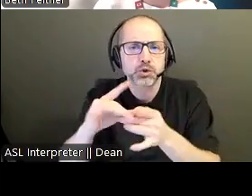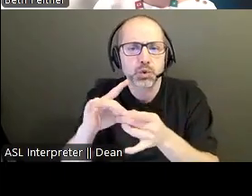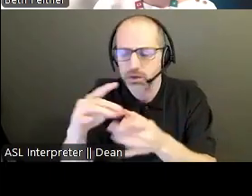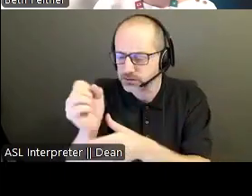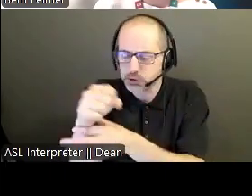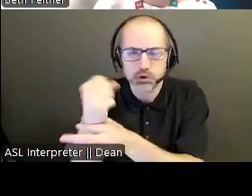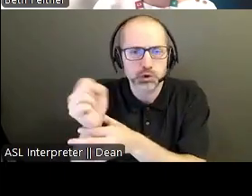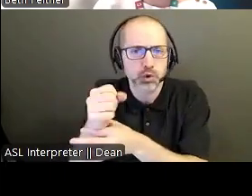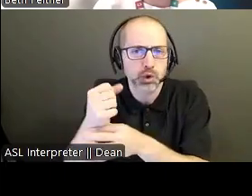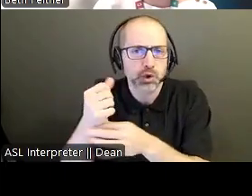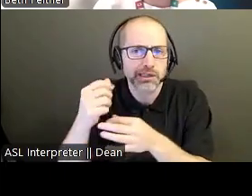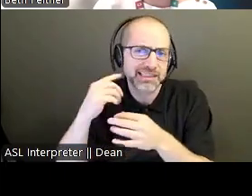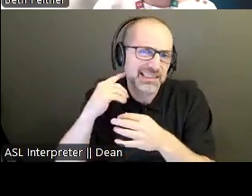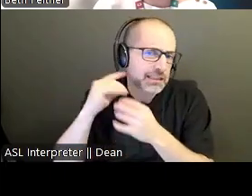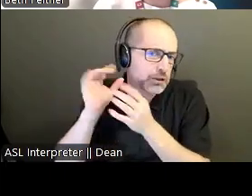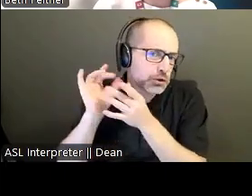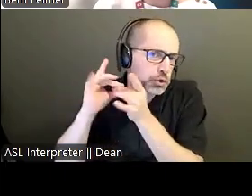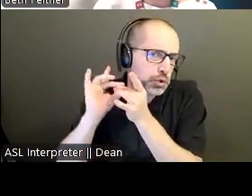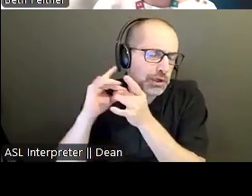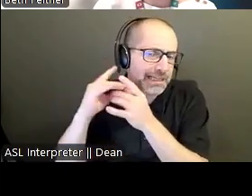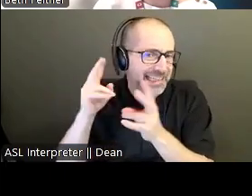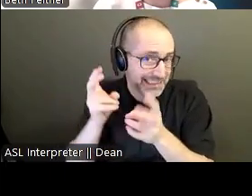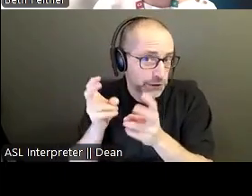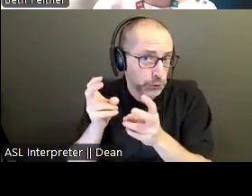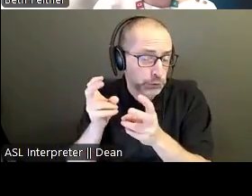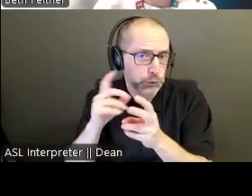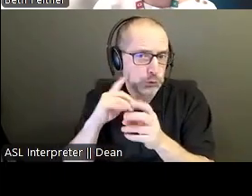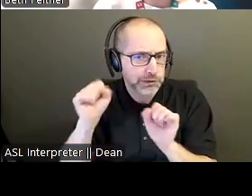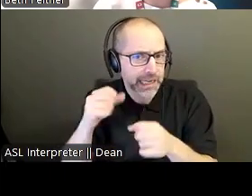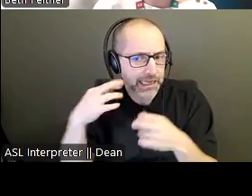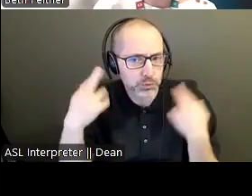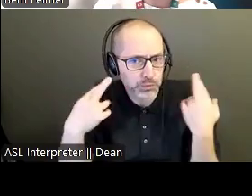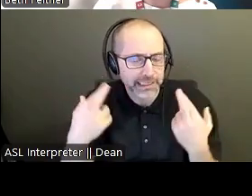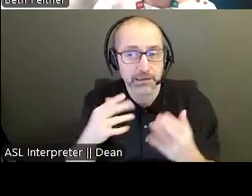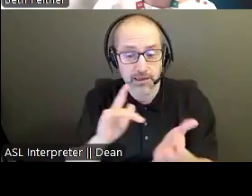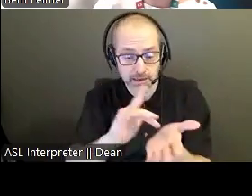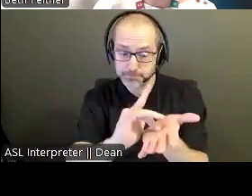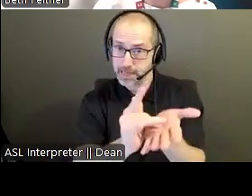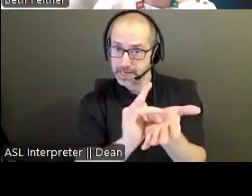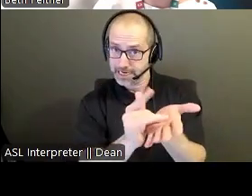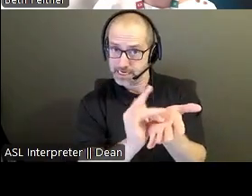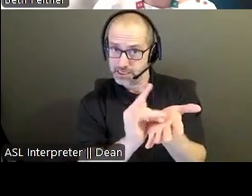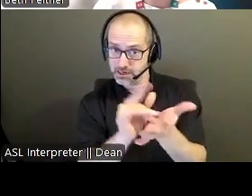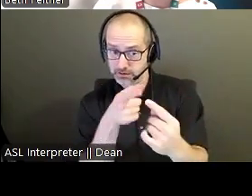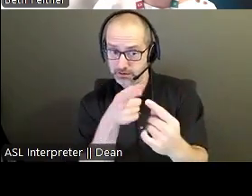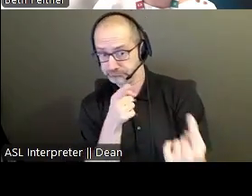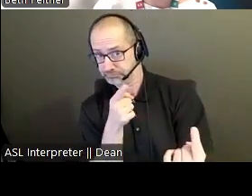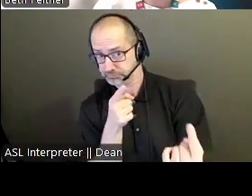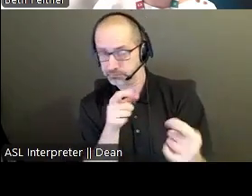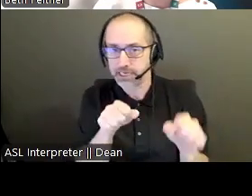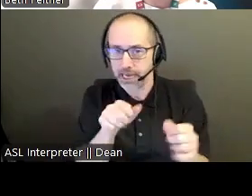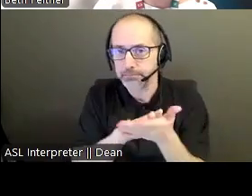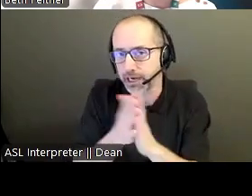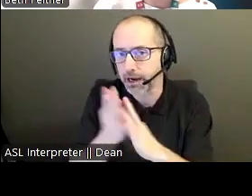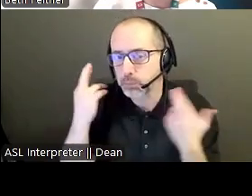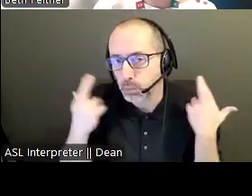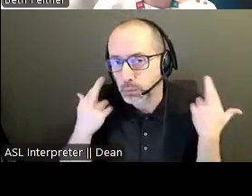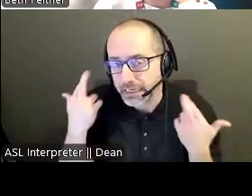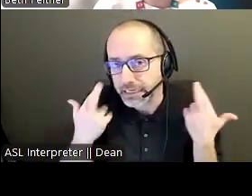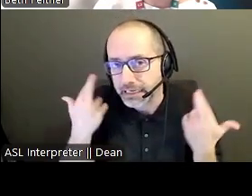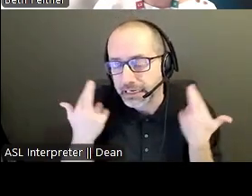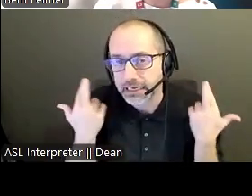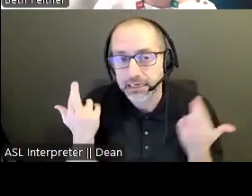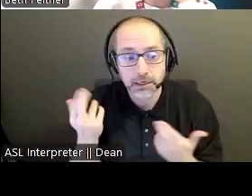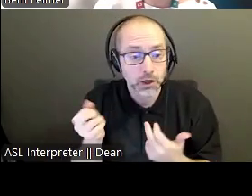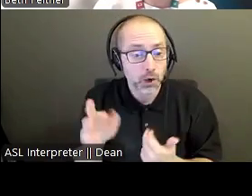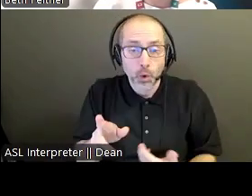can cause some ringing, reaction to certain medications, or just simply a natural